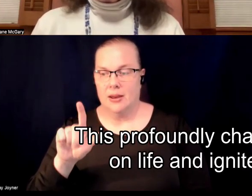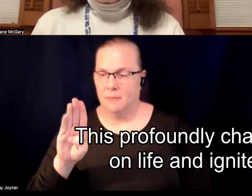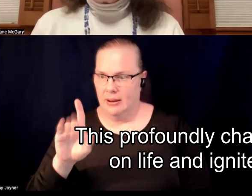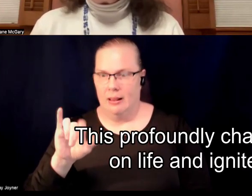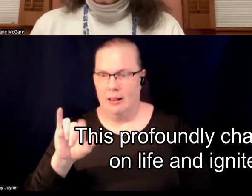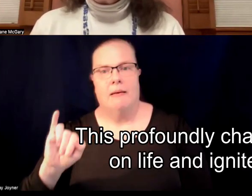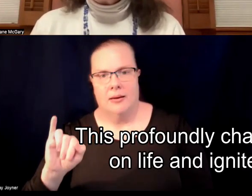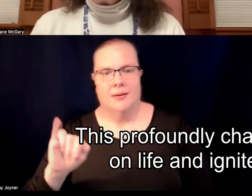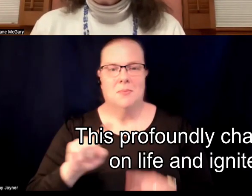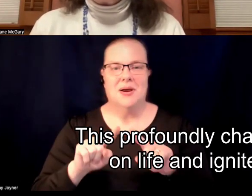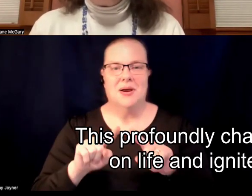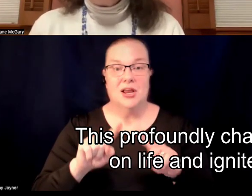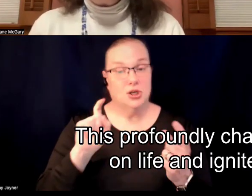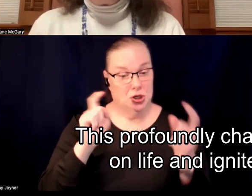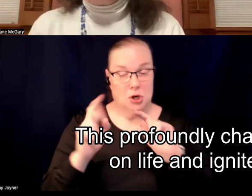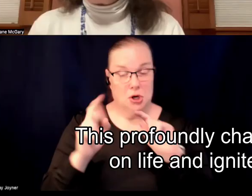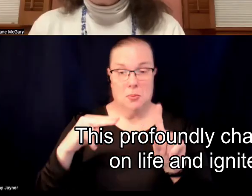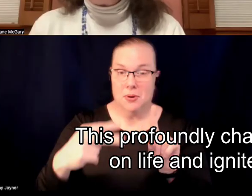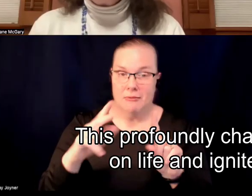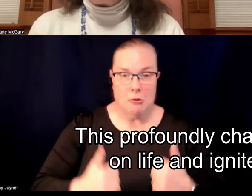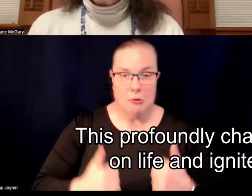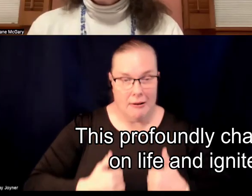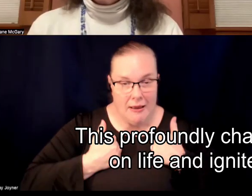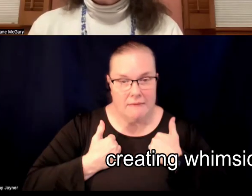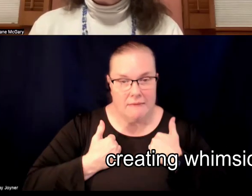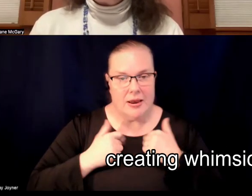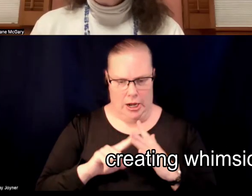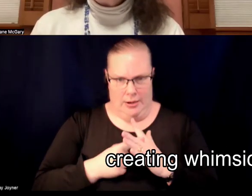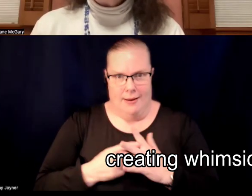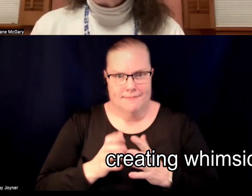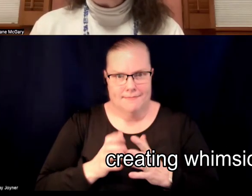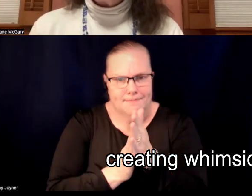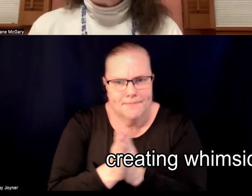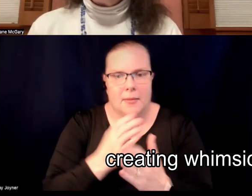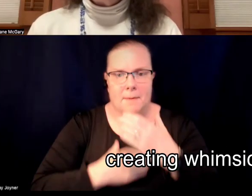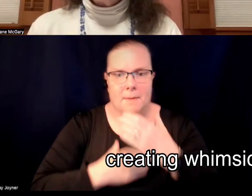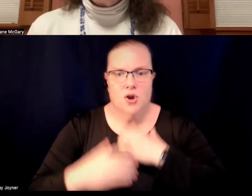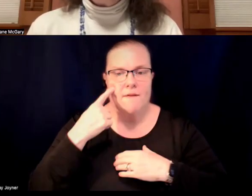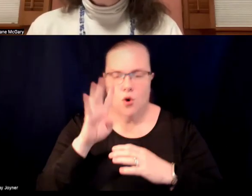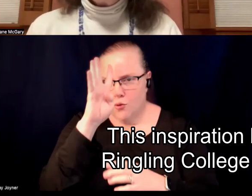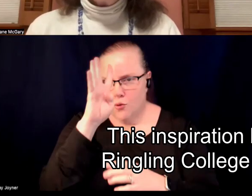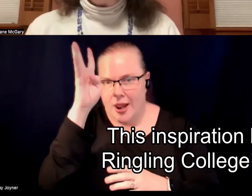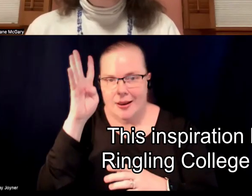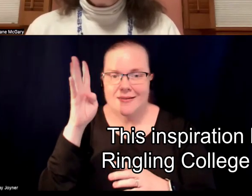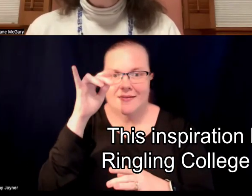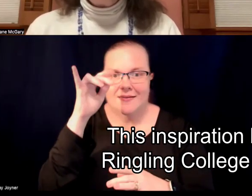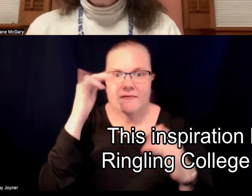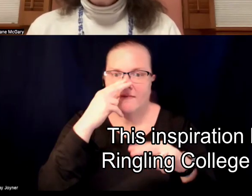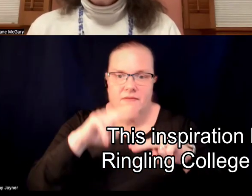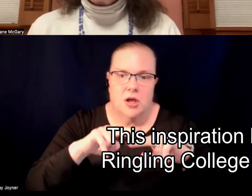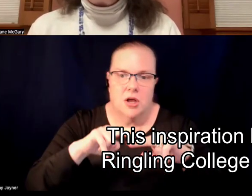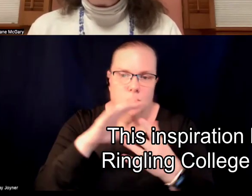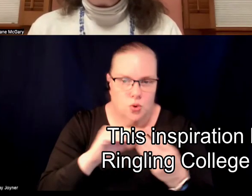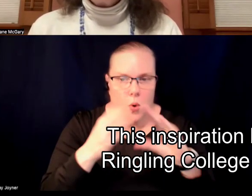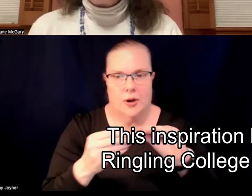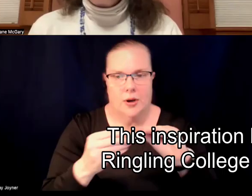This profoundly changed her perspective on life and ignited her passion for creating whimsical stories and art. This inspiration led